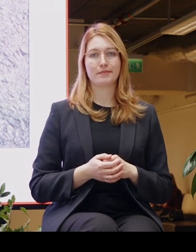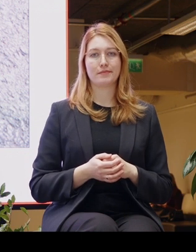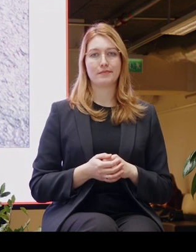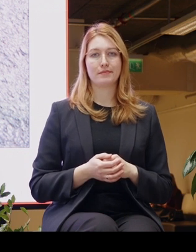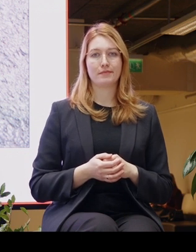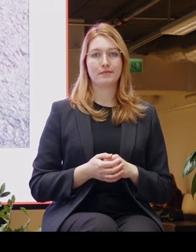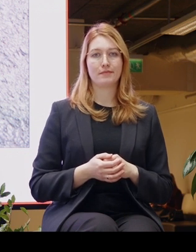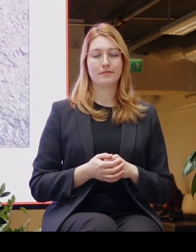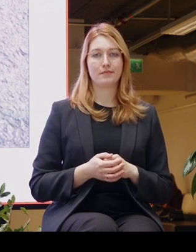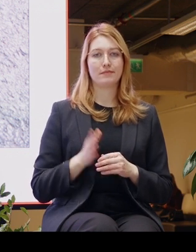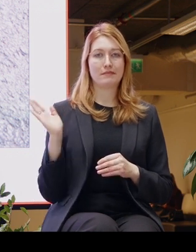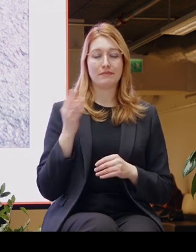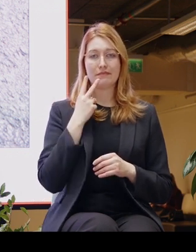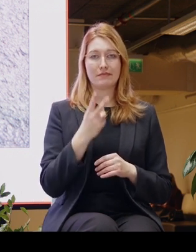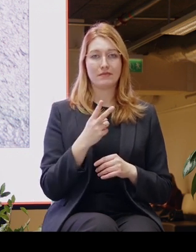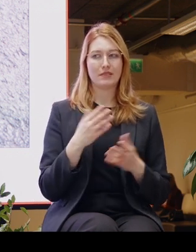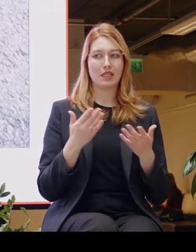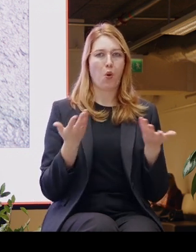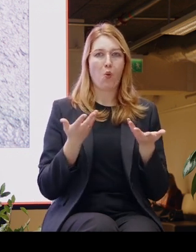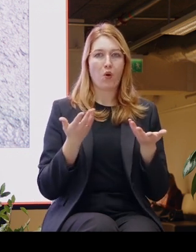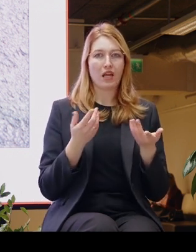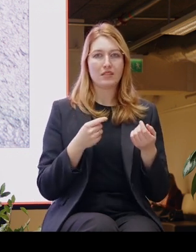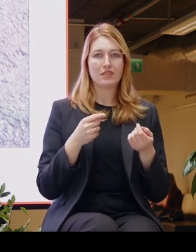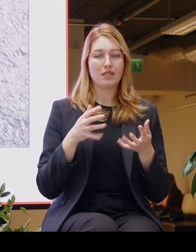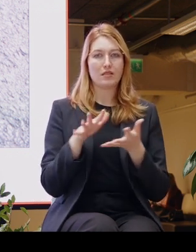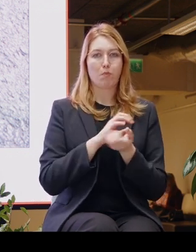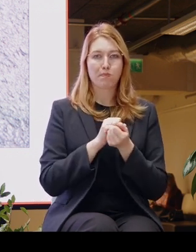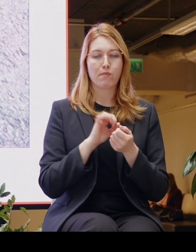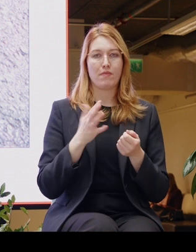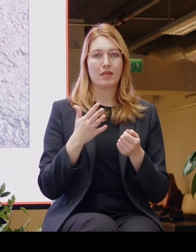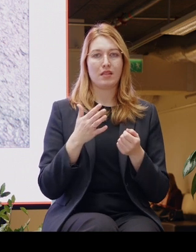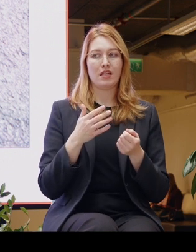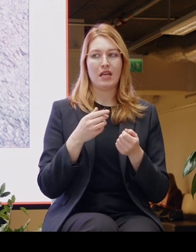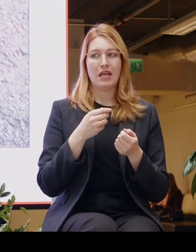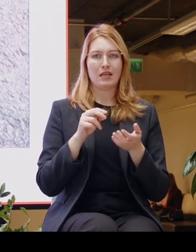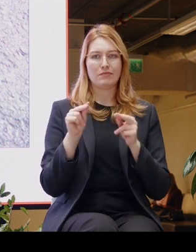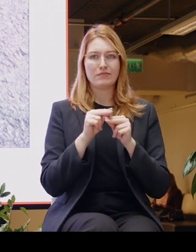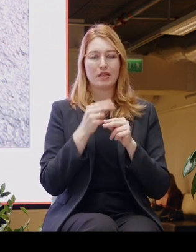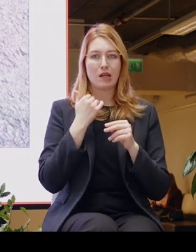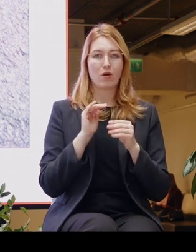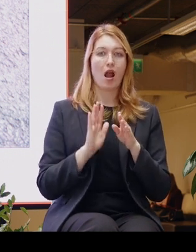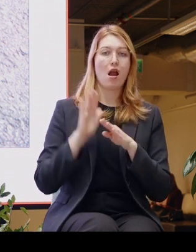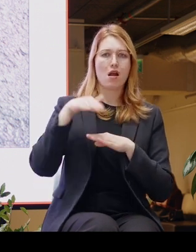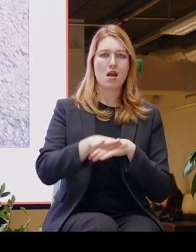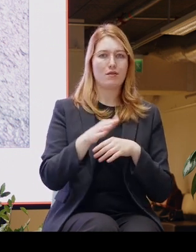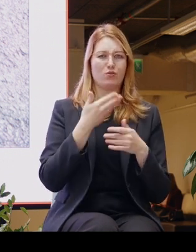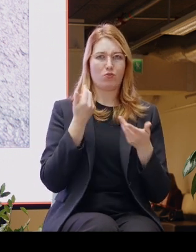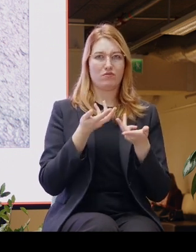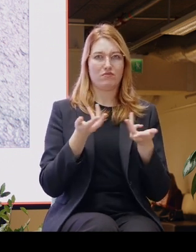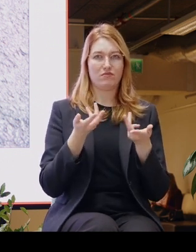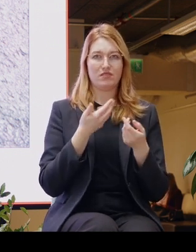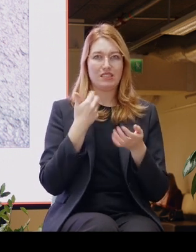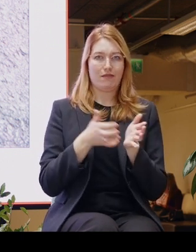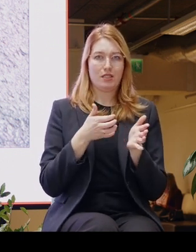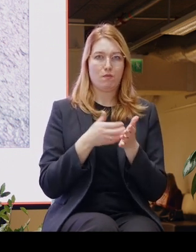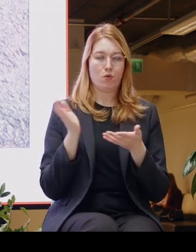Like I always said, if there is something is done, but it's not done perfectly, it's the same as it's not there. That means it's not